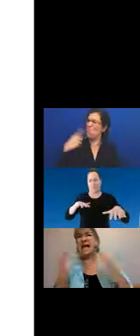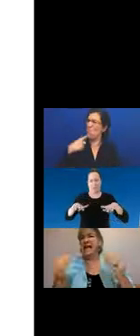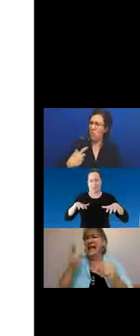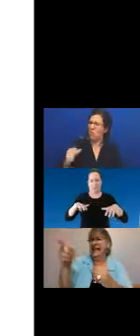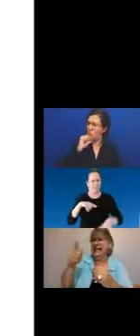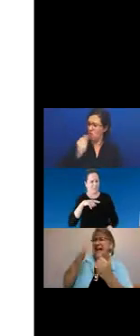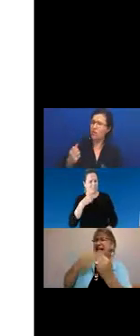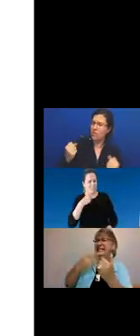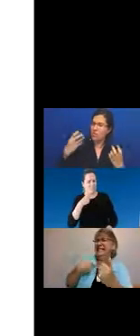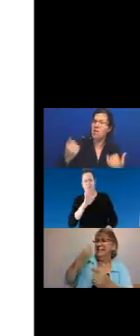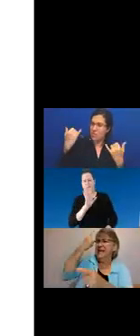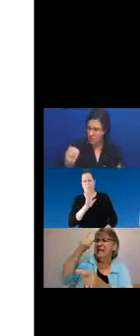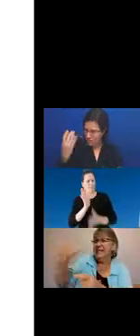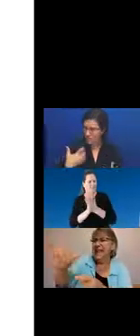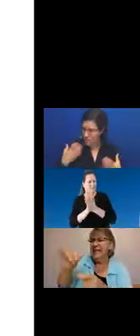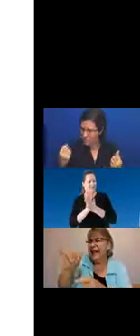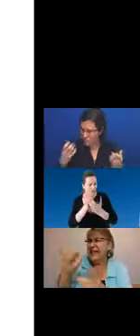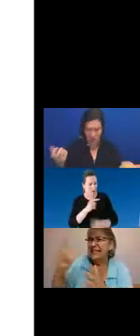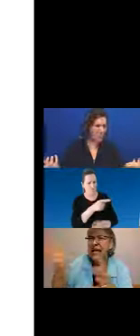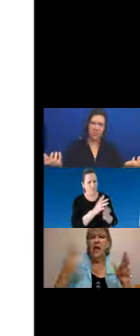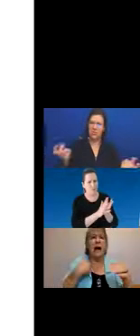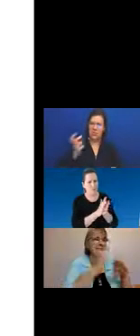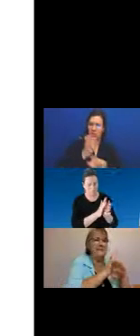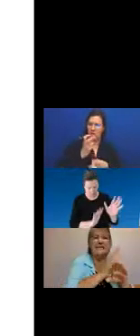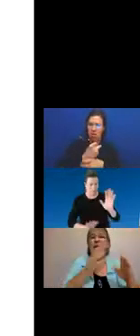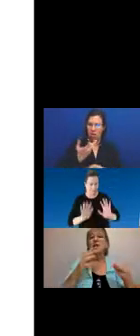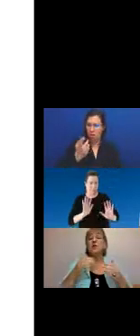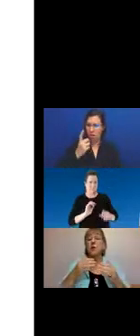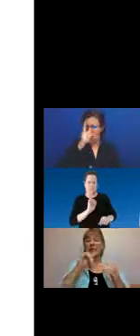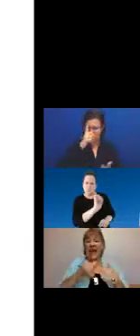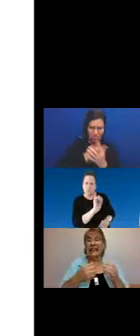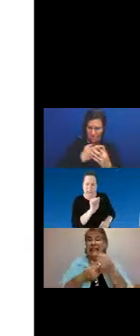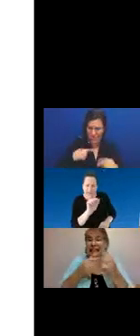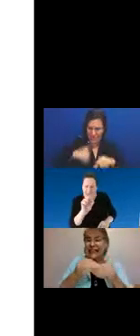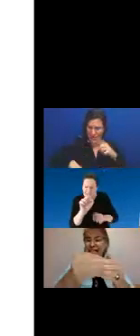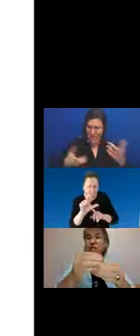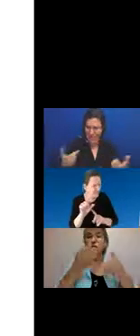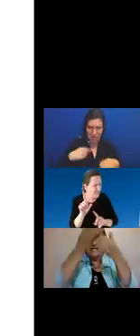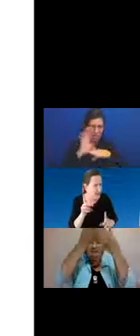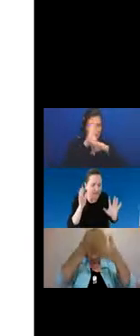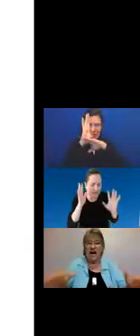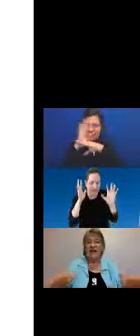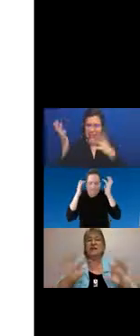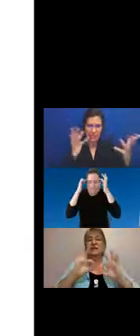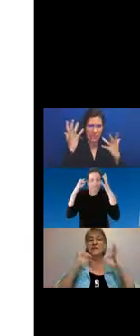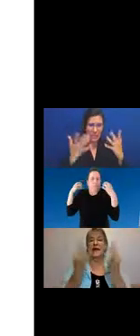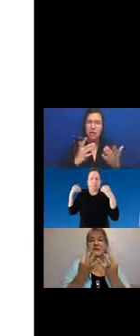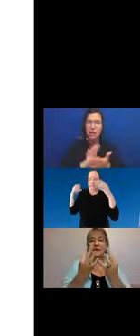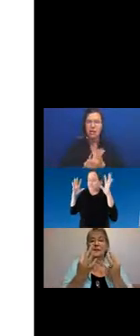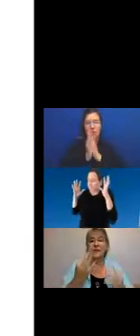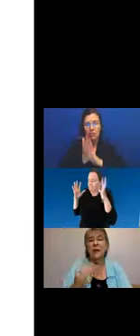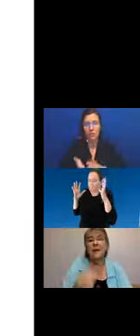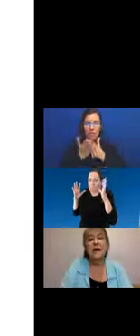to sign, and it's not easy for me to understand that ASL, I'm busy. So that leads to a divided